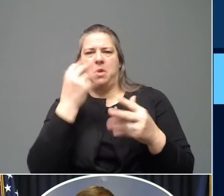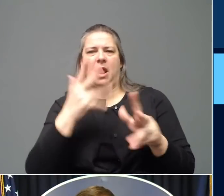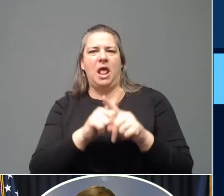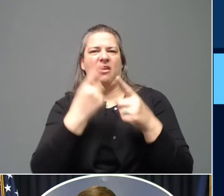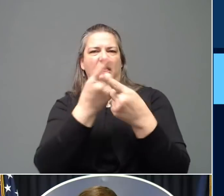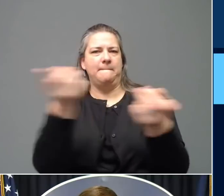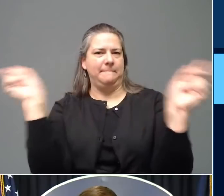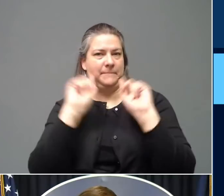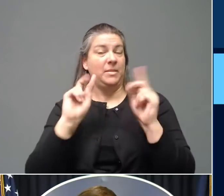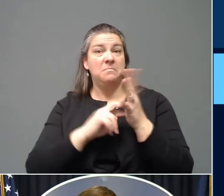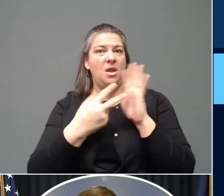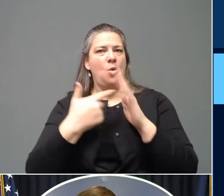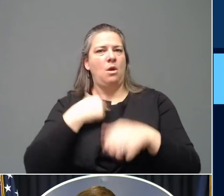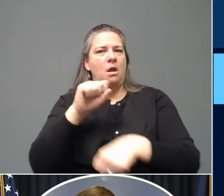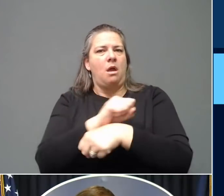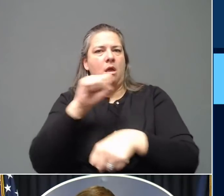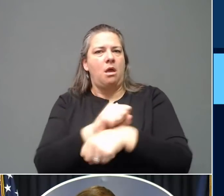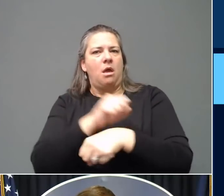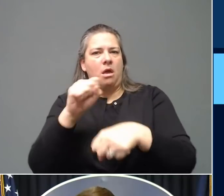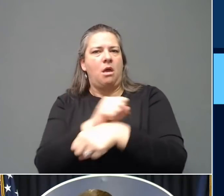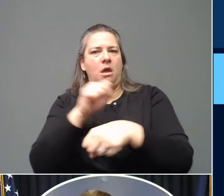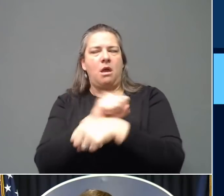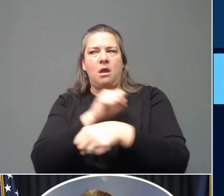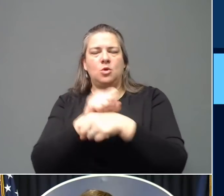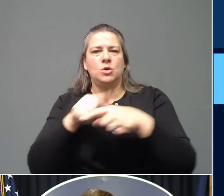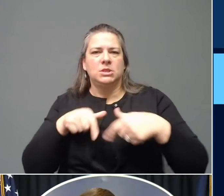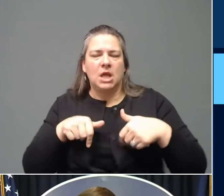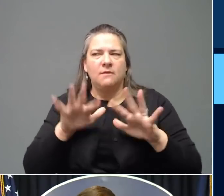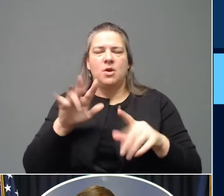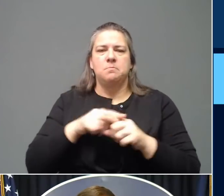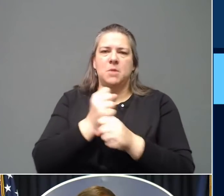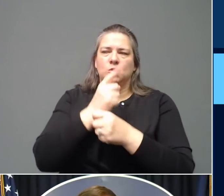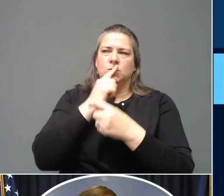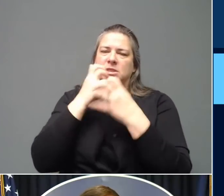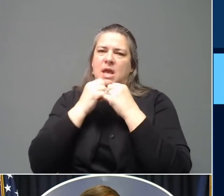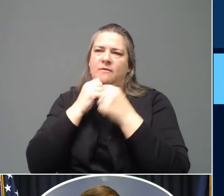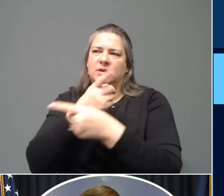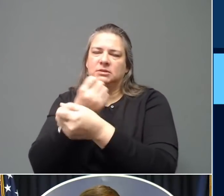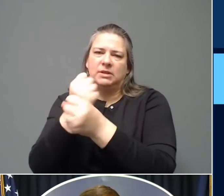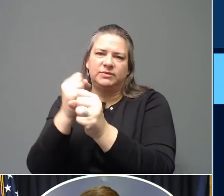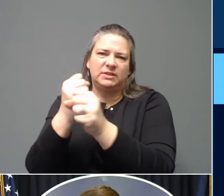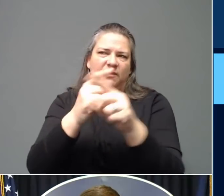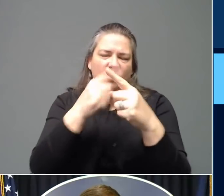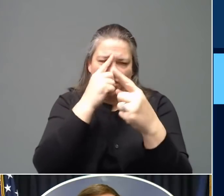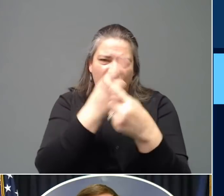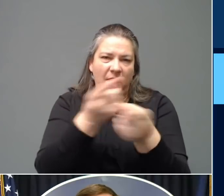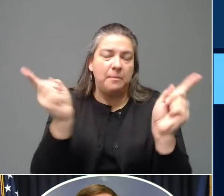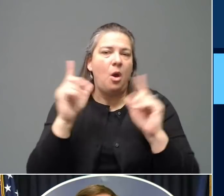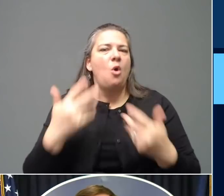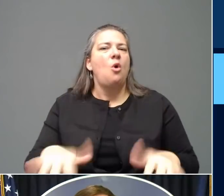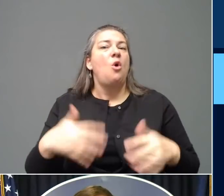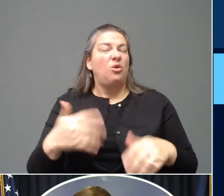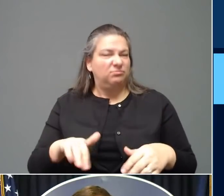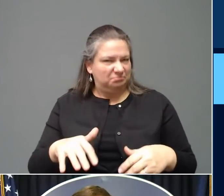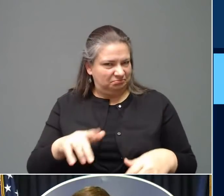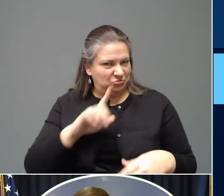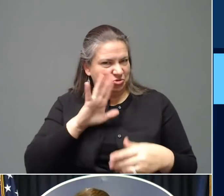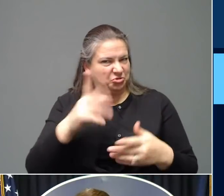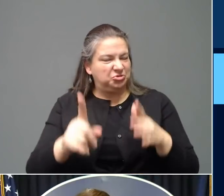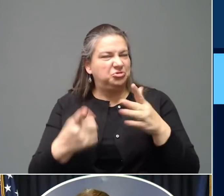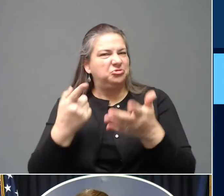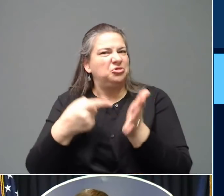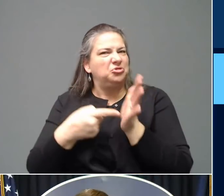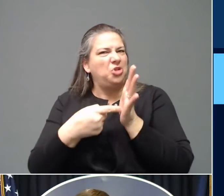taken. When we've asked some to sacrifice even more, typically economically, it's paying off. It's paying off in less